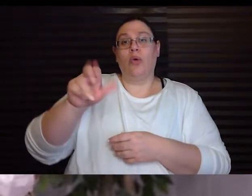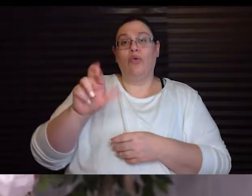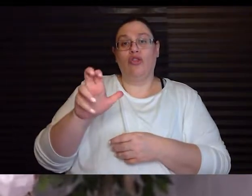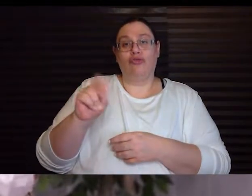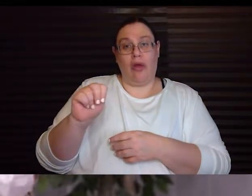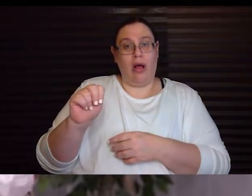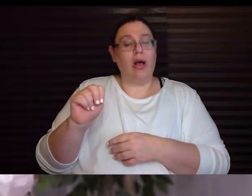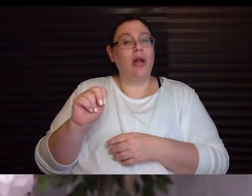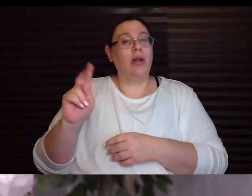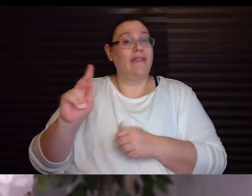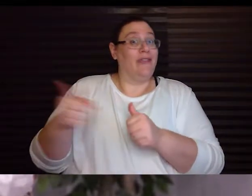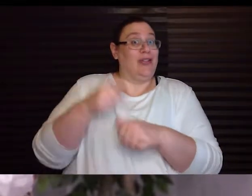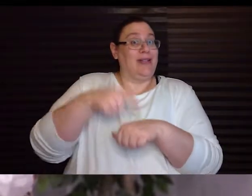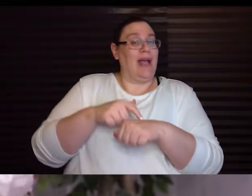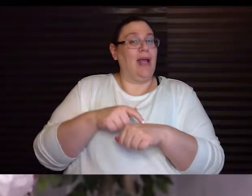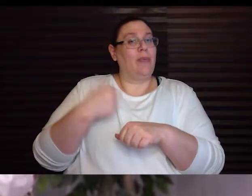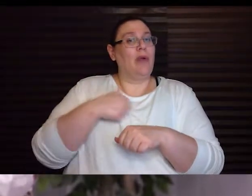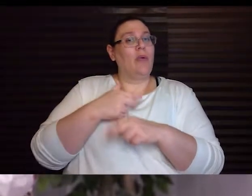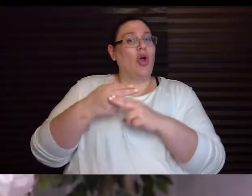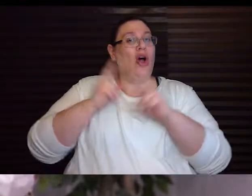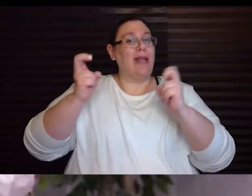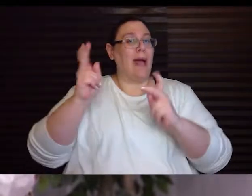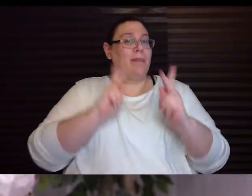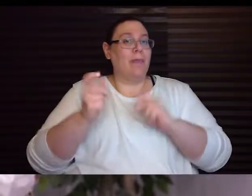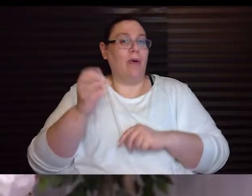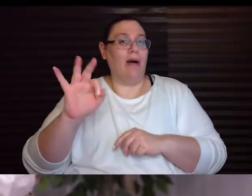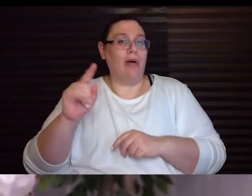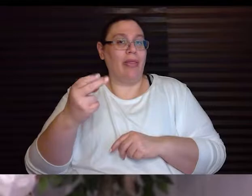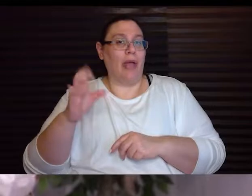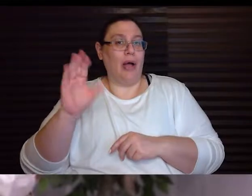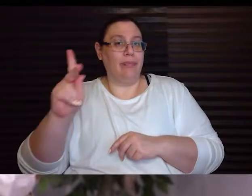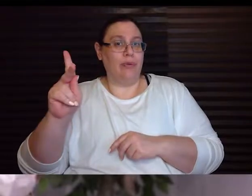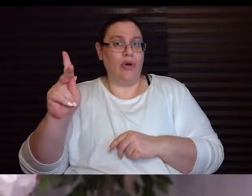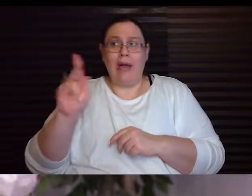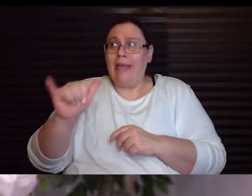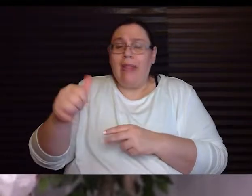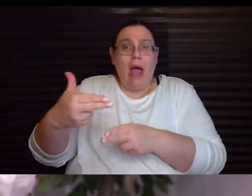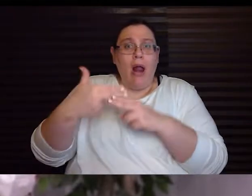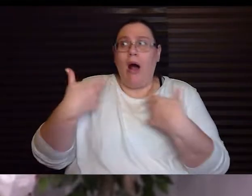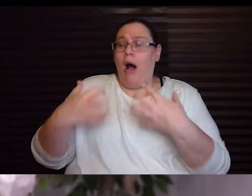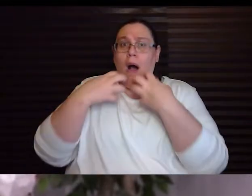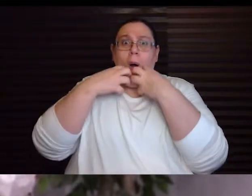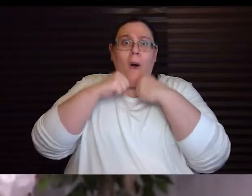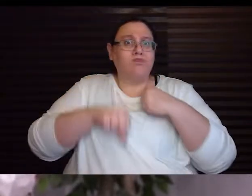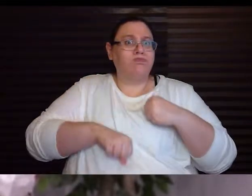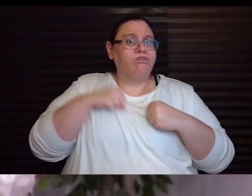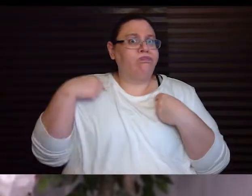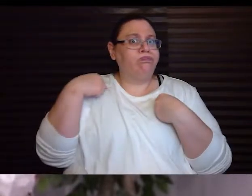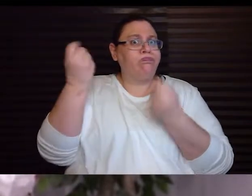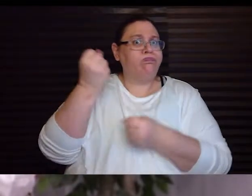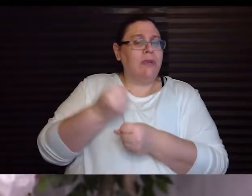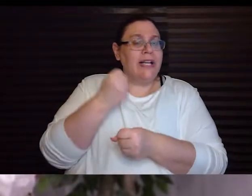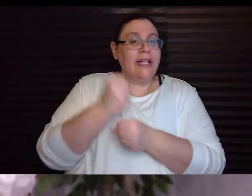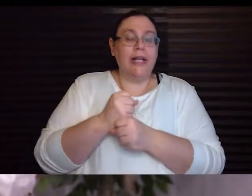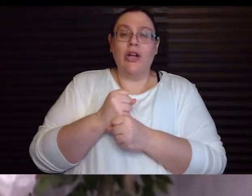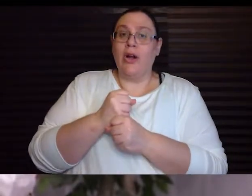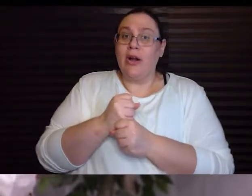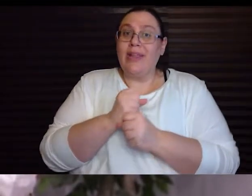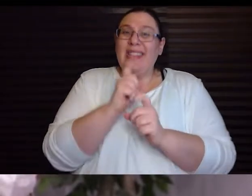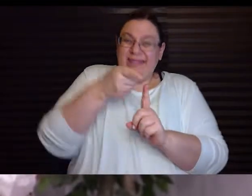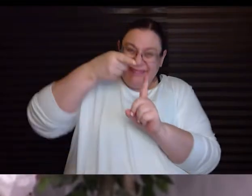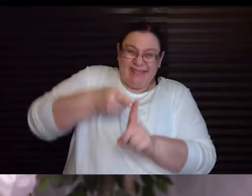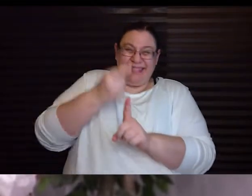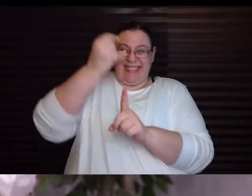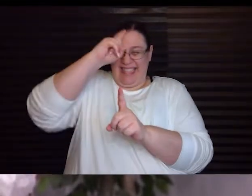first called the people of the book, and we have embraced that designation with love and pride over the centuries. The central image